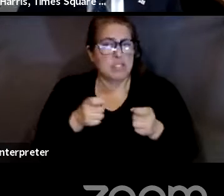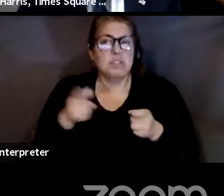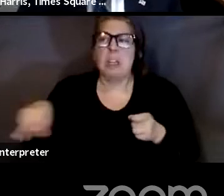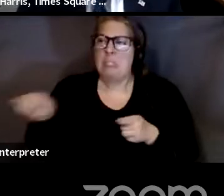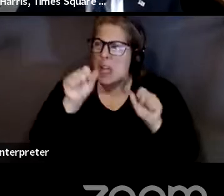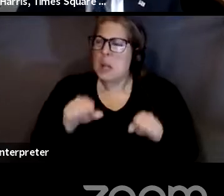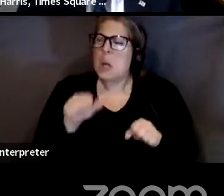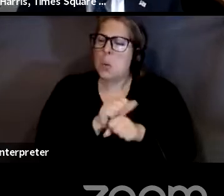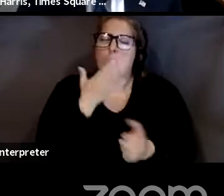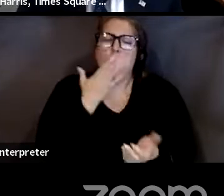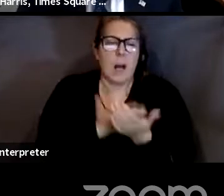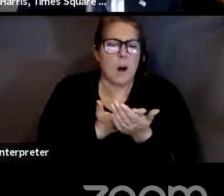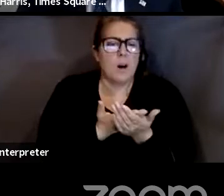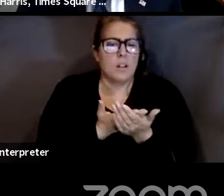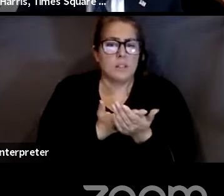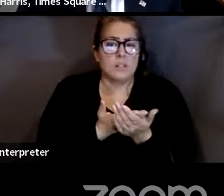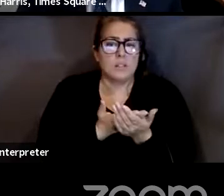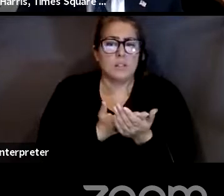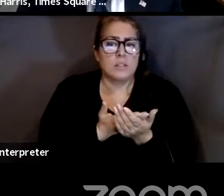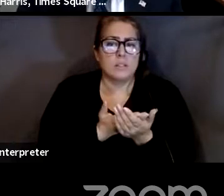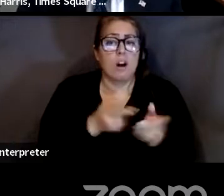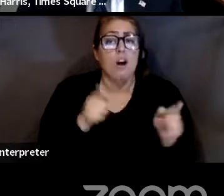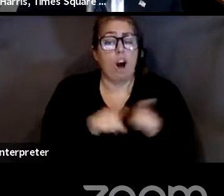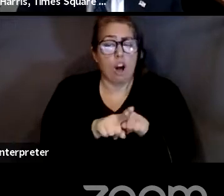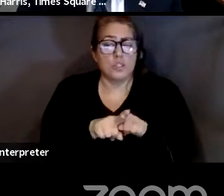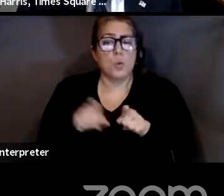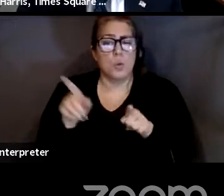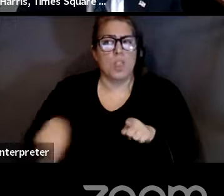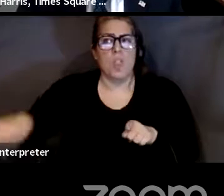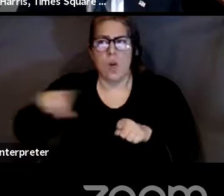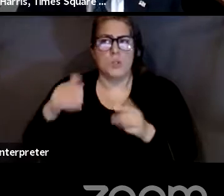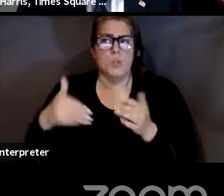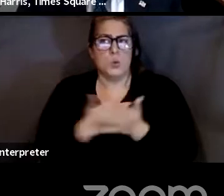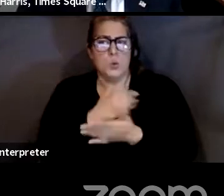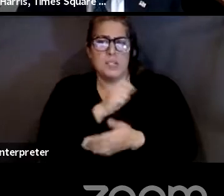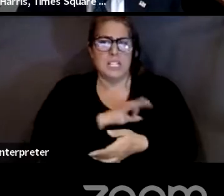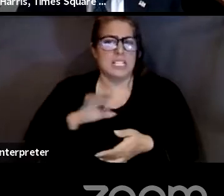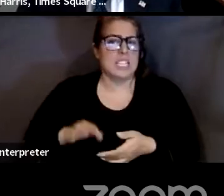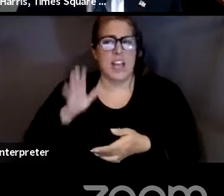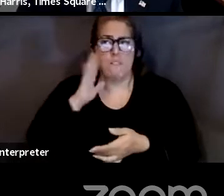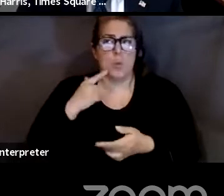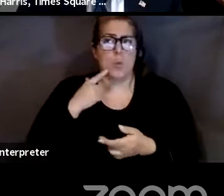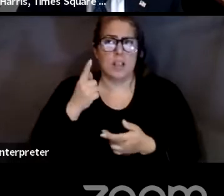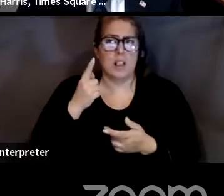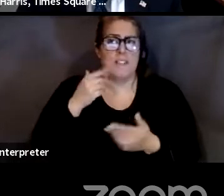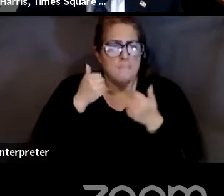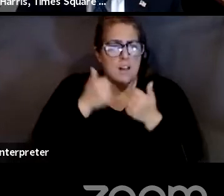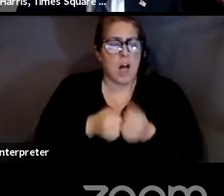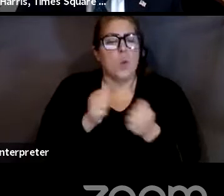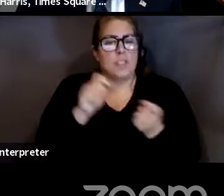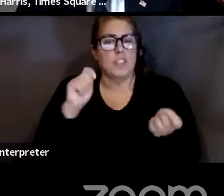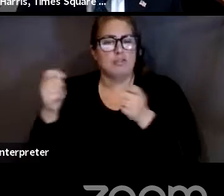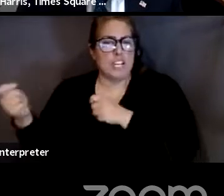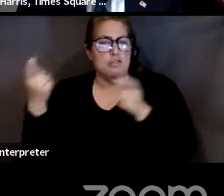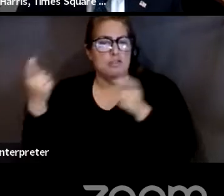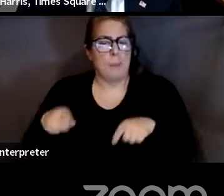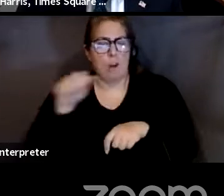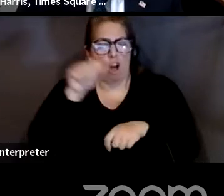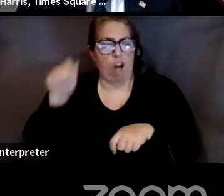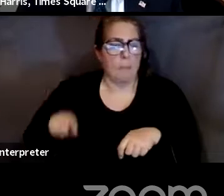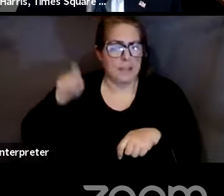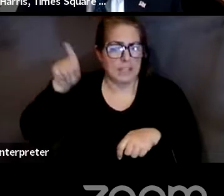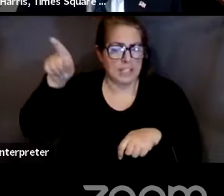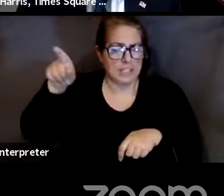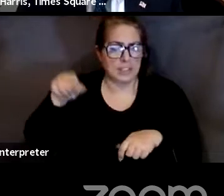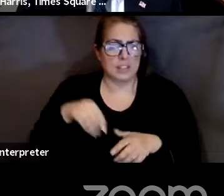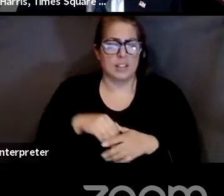good, especially also with the change in Albany. I think that we have a better chance